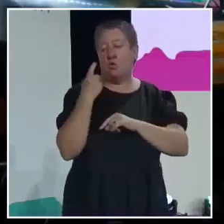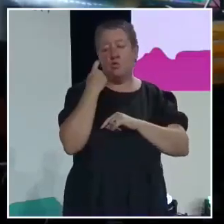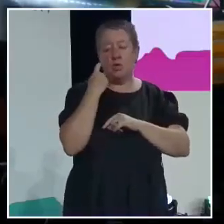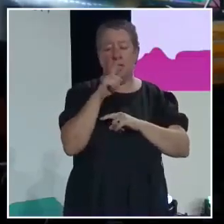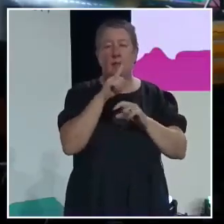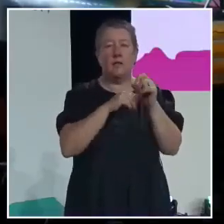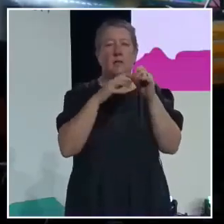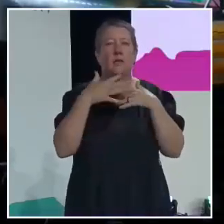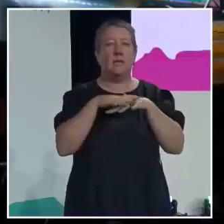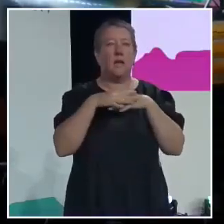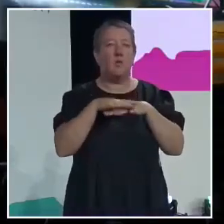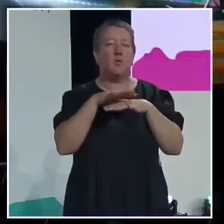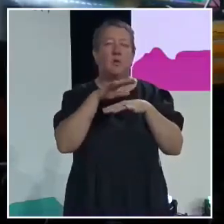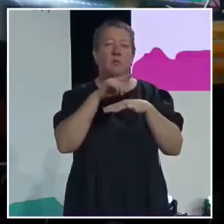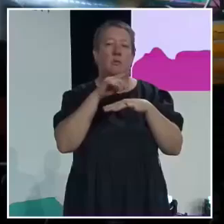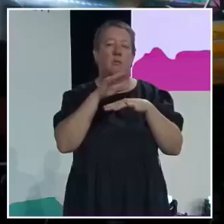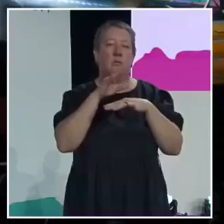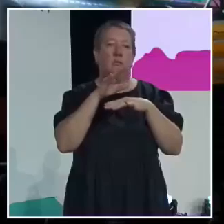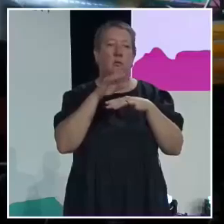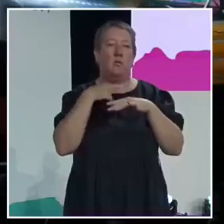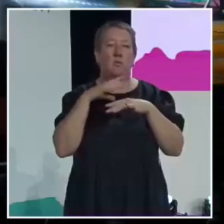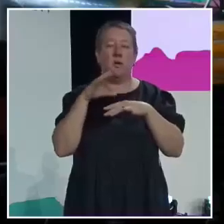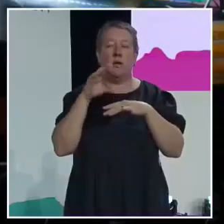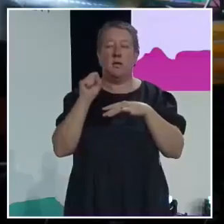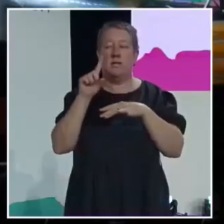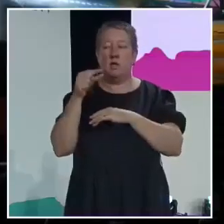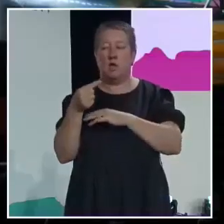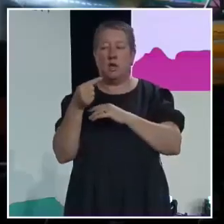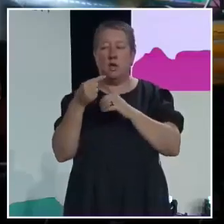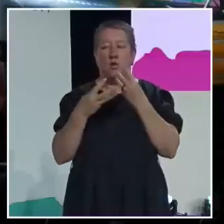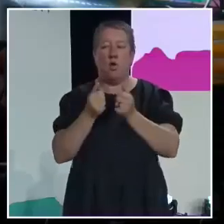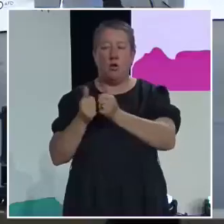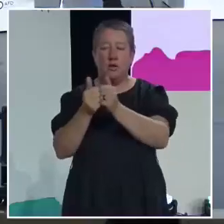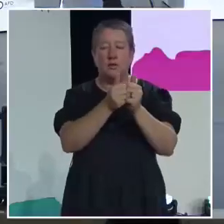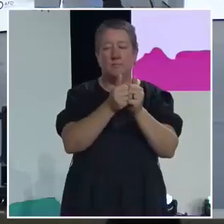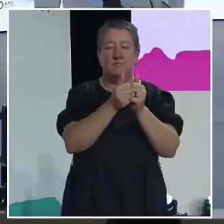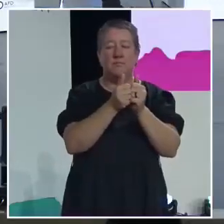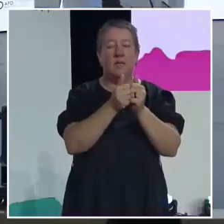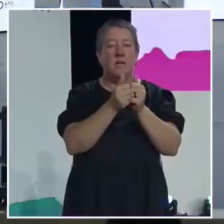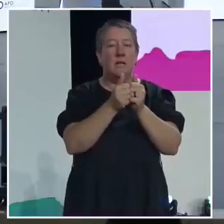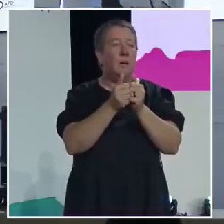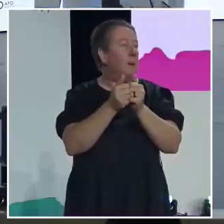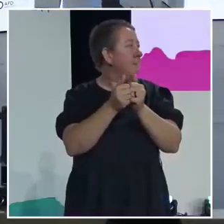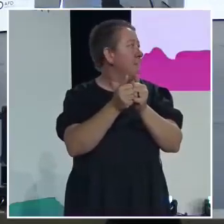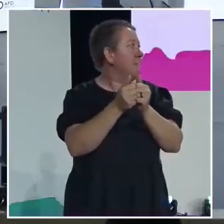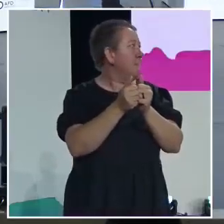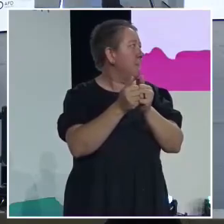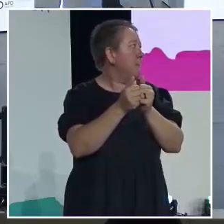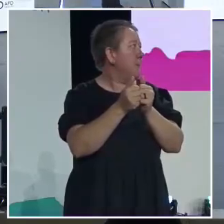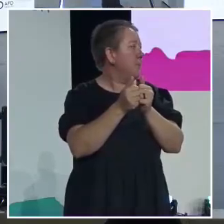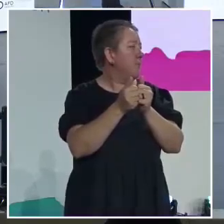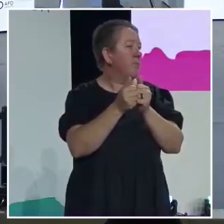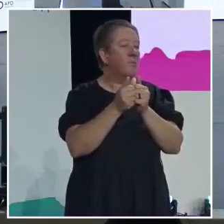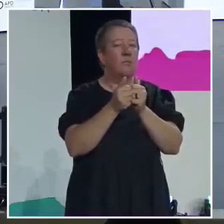a network of chief economists with my esteemed colleague Zef Nleko of the DBSA and Eric Bergloff at AIIB, our